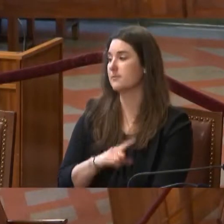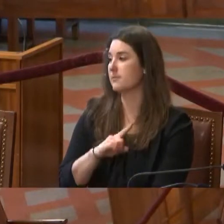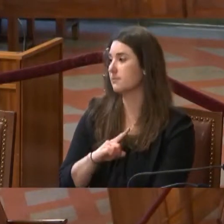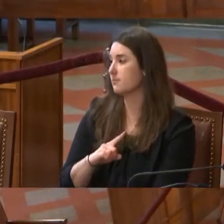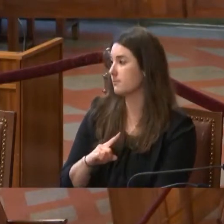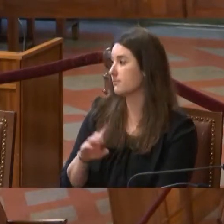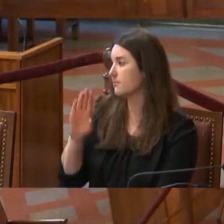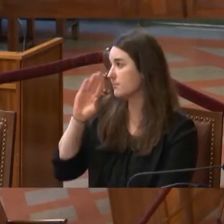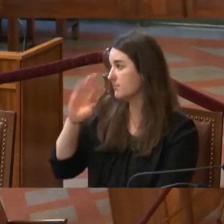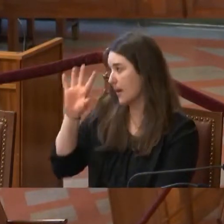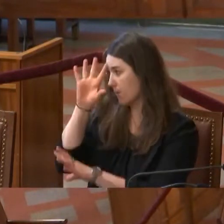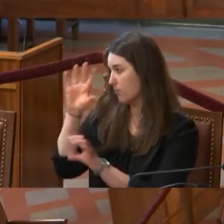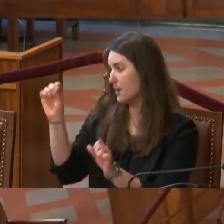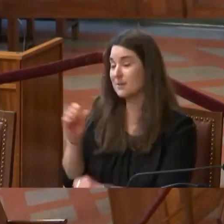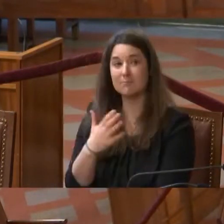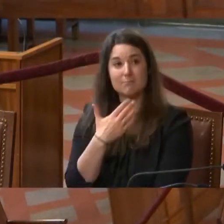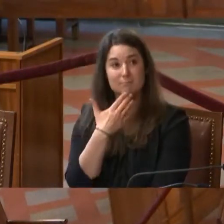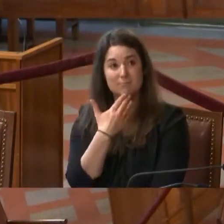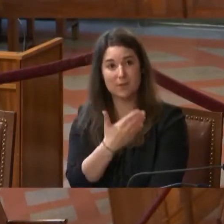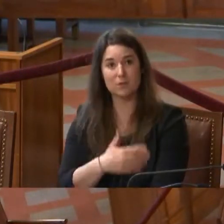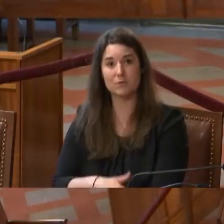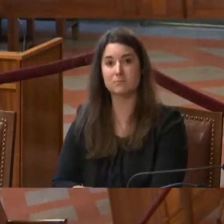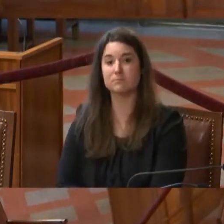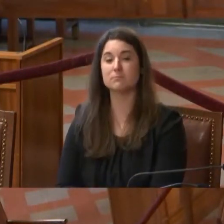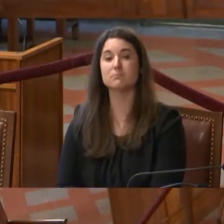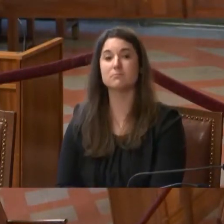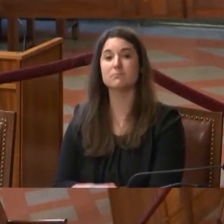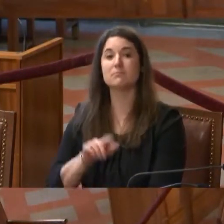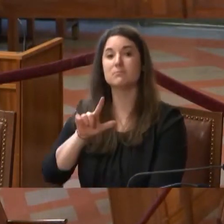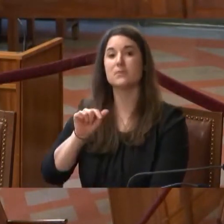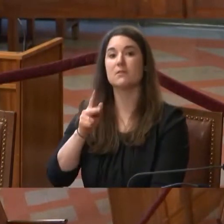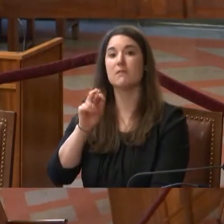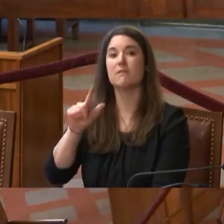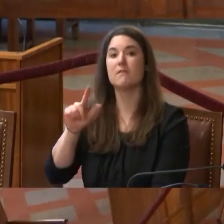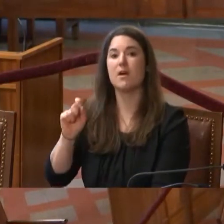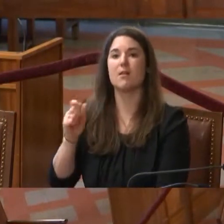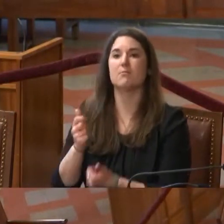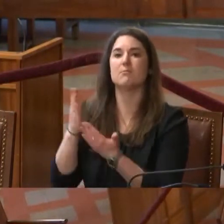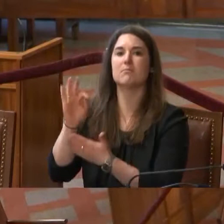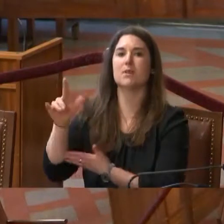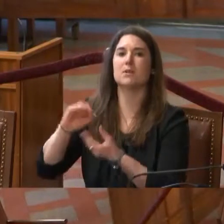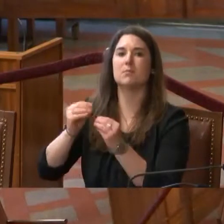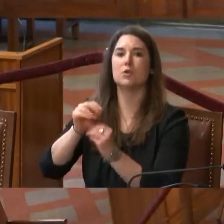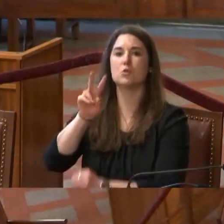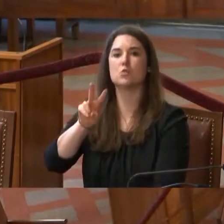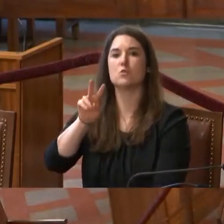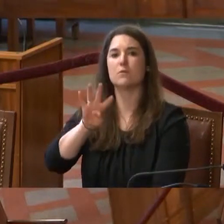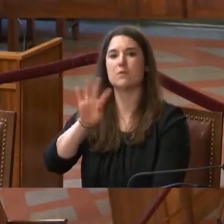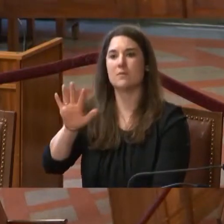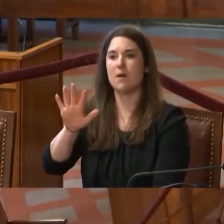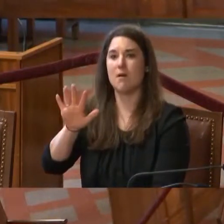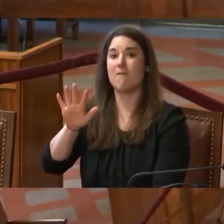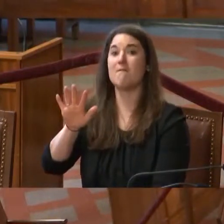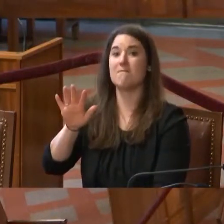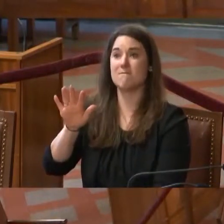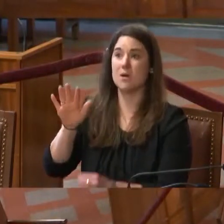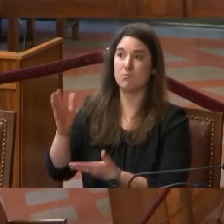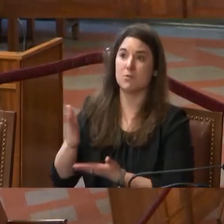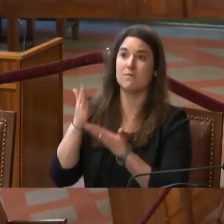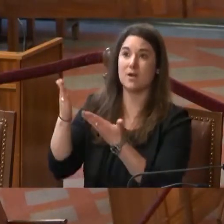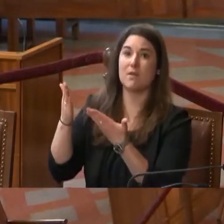Madam President. Thank you, Councilman. Councilman Lavelle presents Bill Number 245, Resolution Providing for